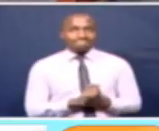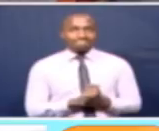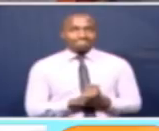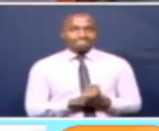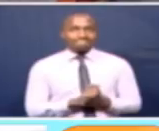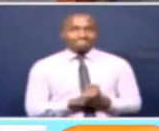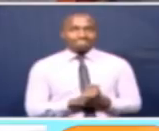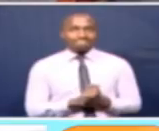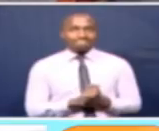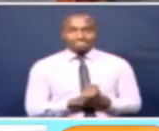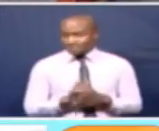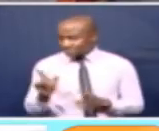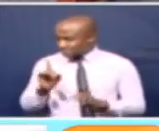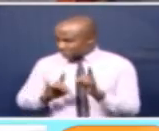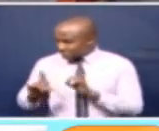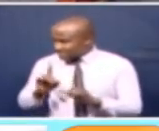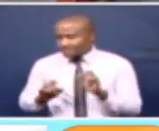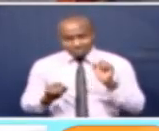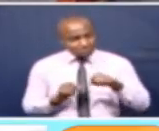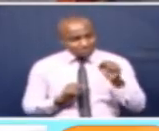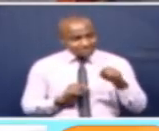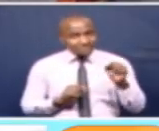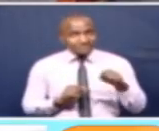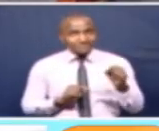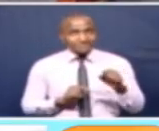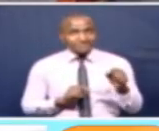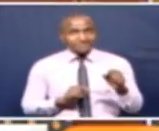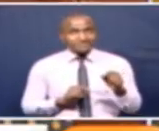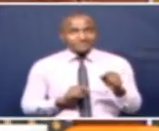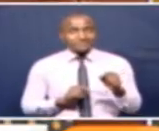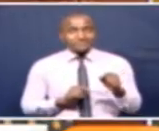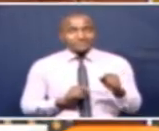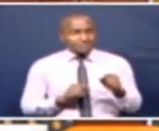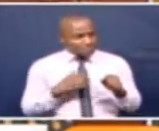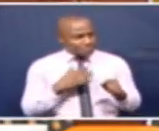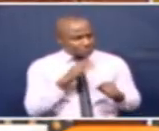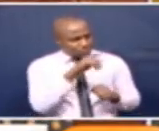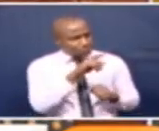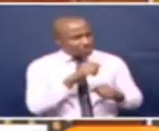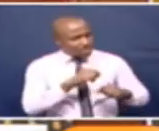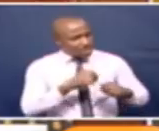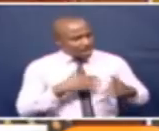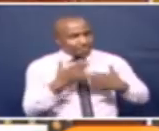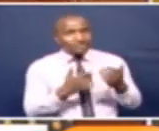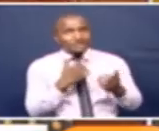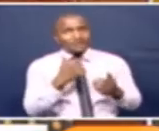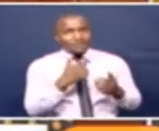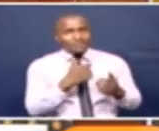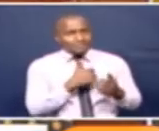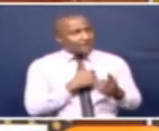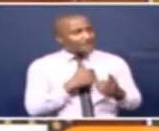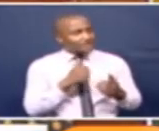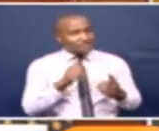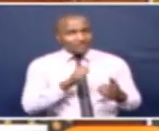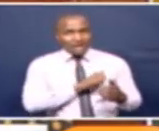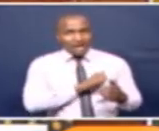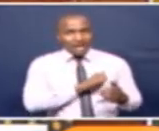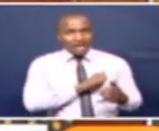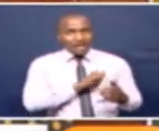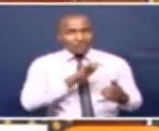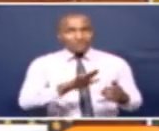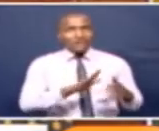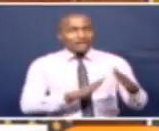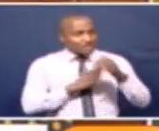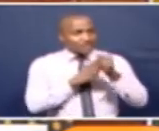changed. Oh, you were bouncing. I was bouncing. And then was like, Tanga, you look very happy today. I said, yes, my daughter has done it. Yeah. She's the